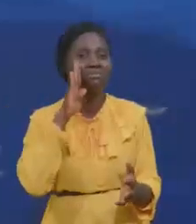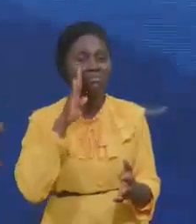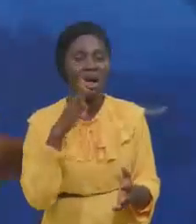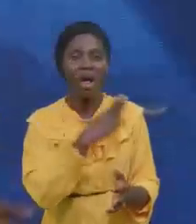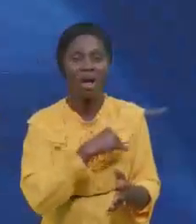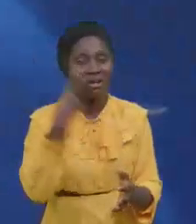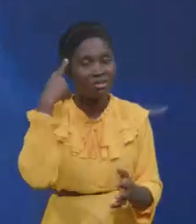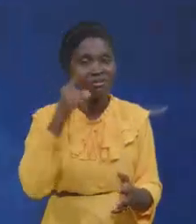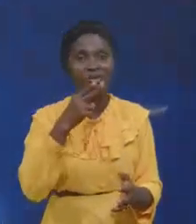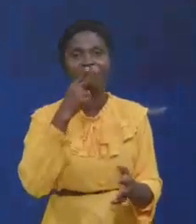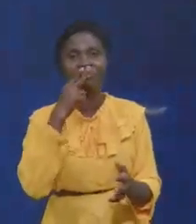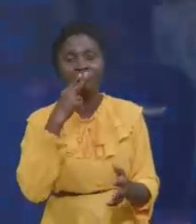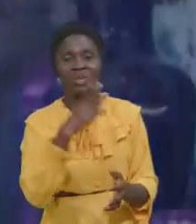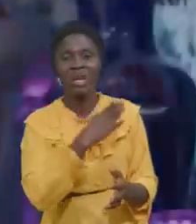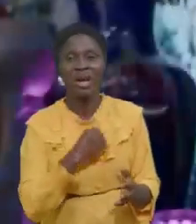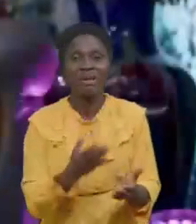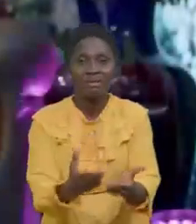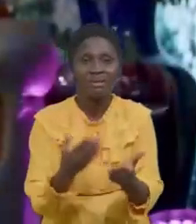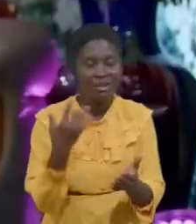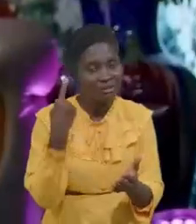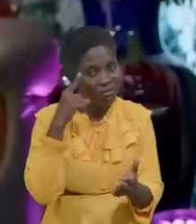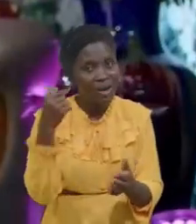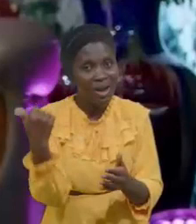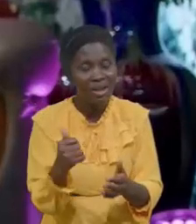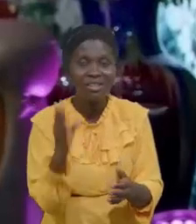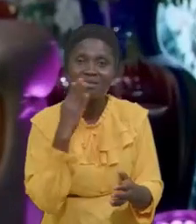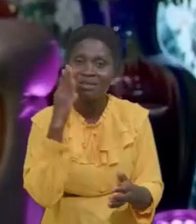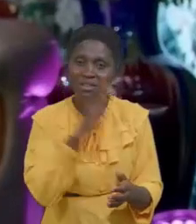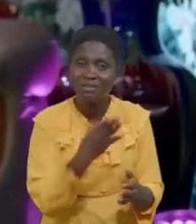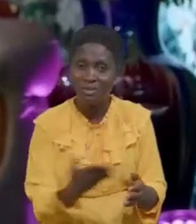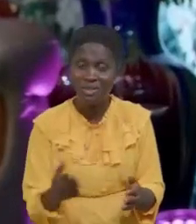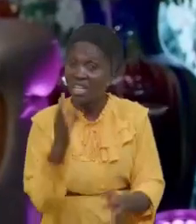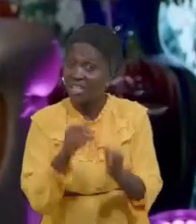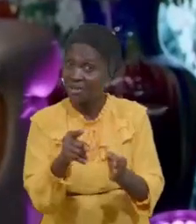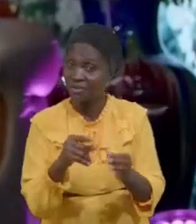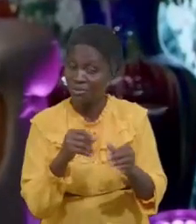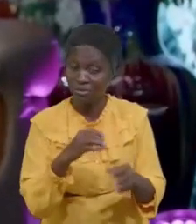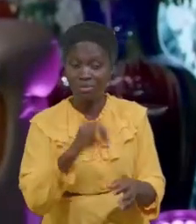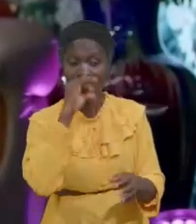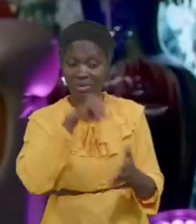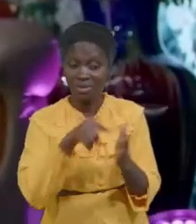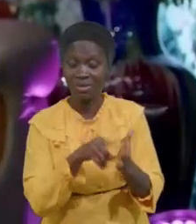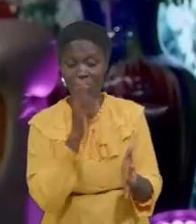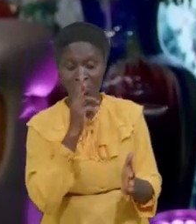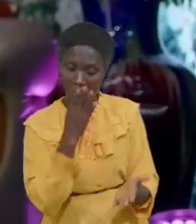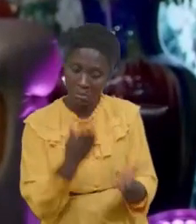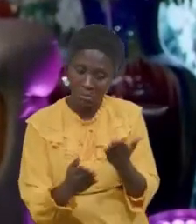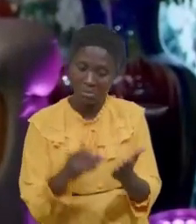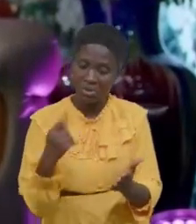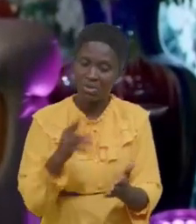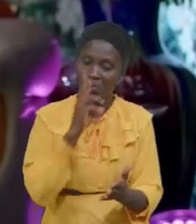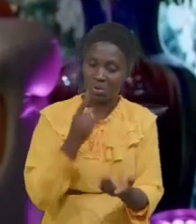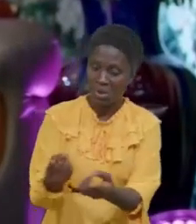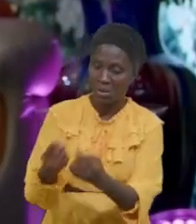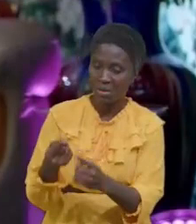for any evil thing. If you drink this water, whether it's coming from Jerusalem, or coming